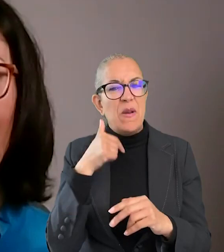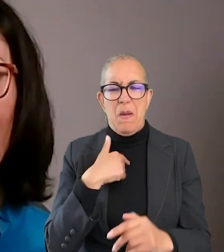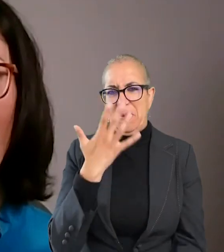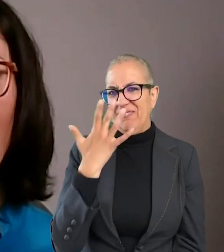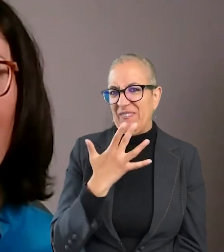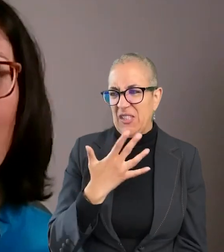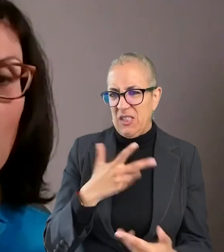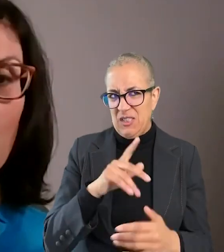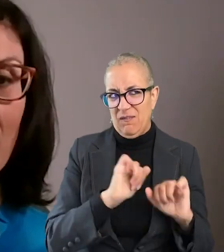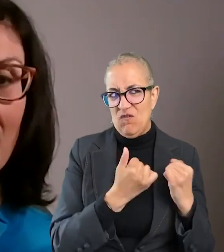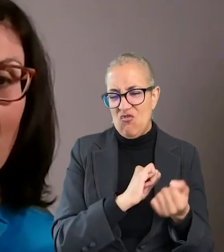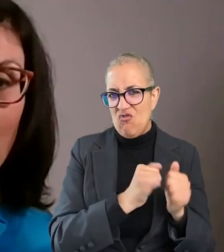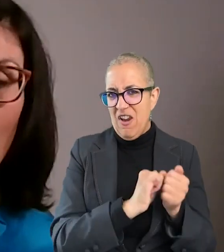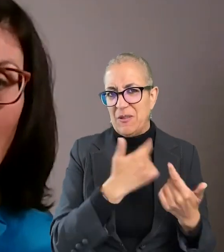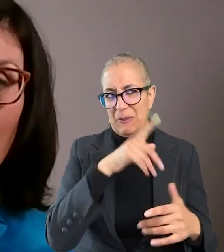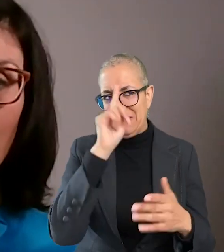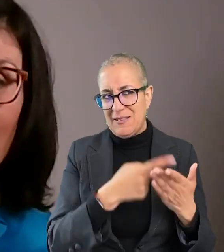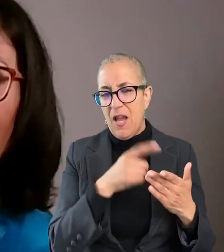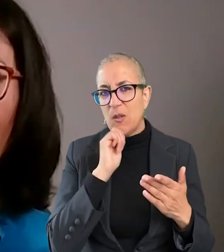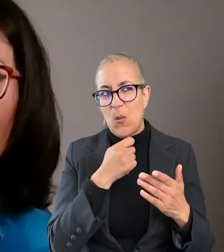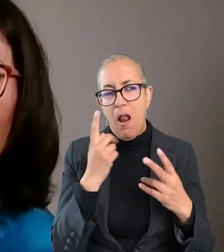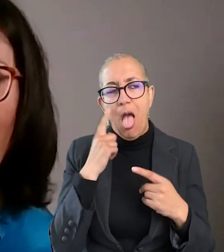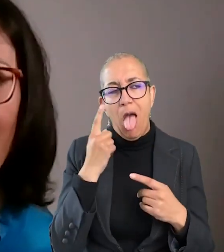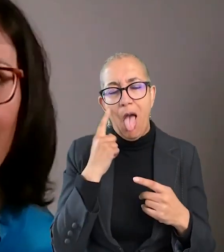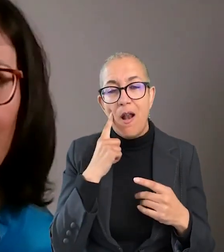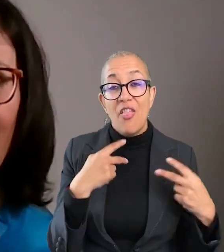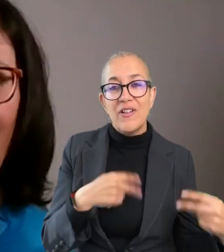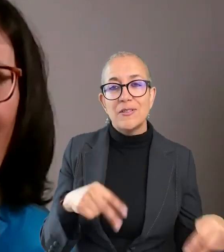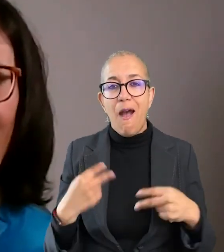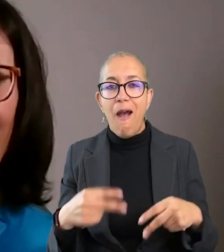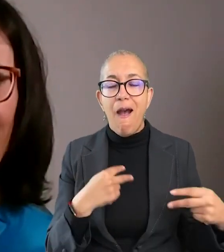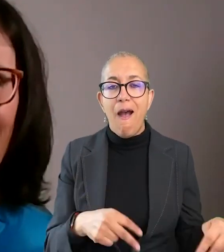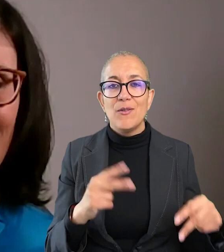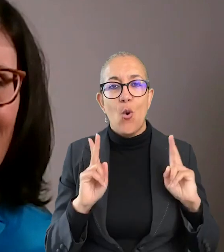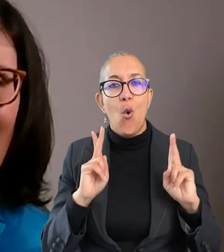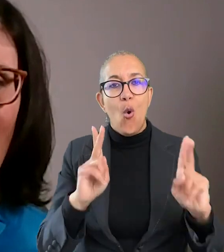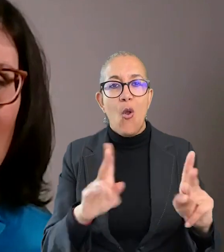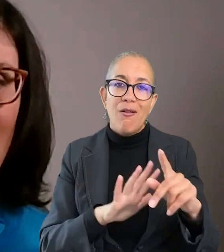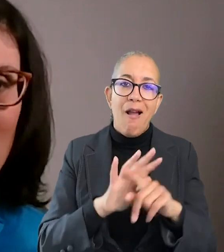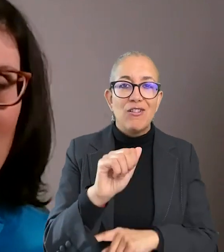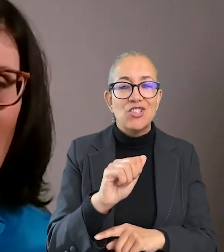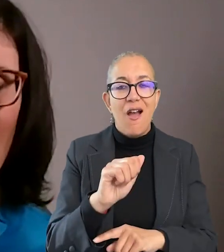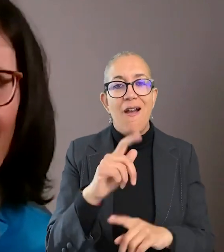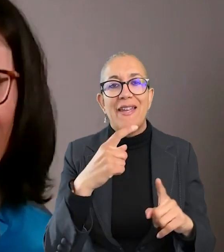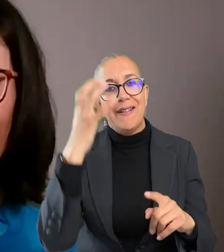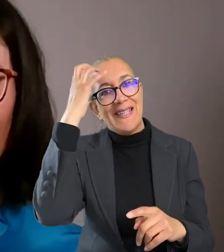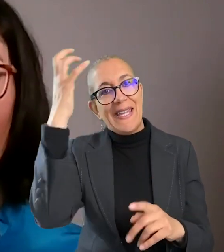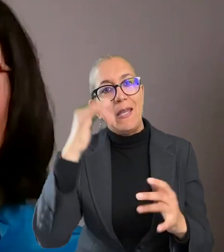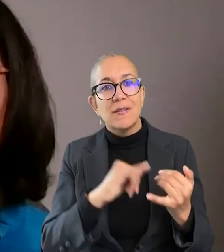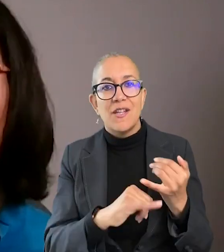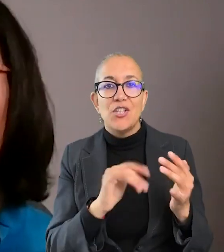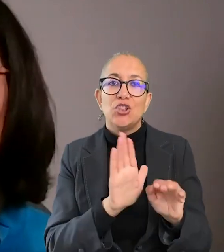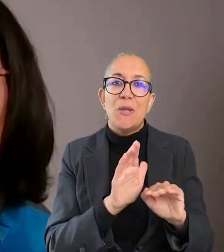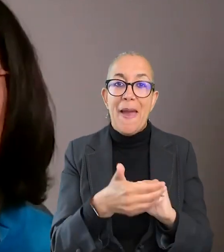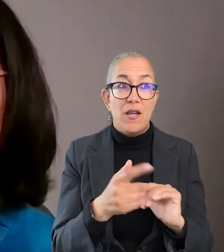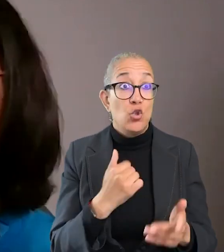to go and explore the dance hall culture of downtown Jamaica. And in Kingston, that was maybe not the best thing to do. I'll